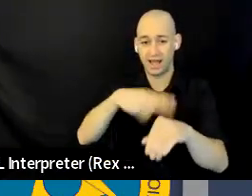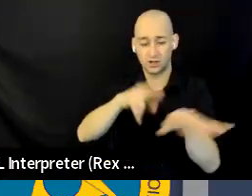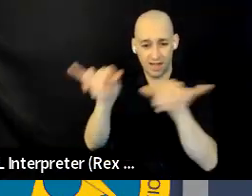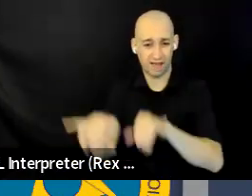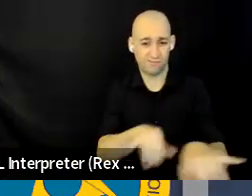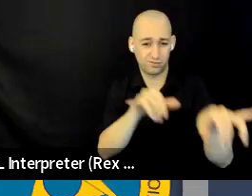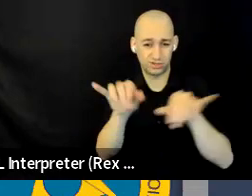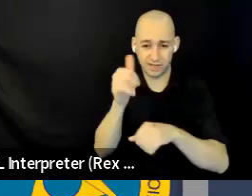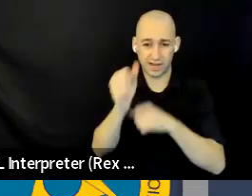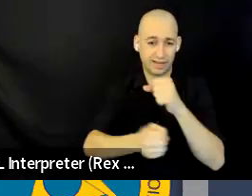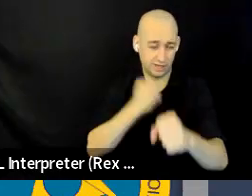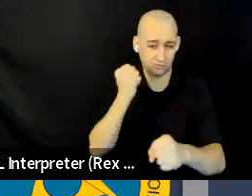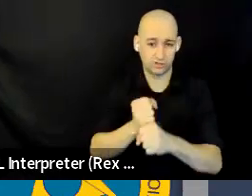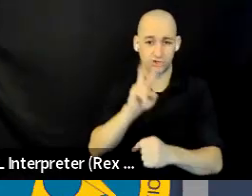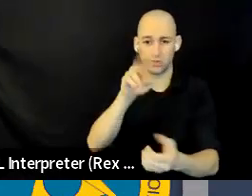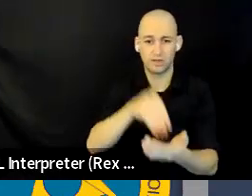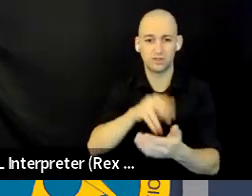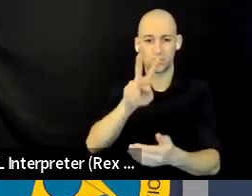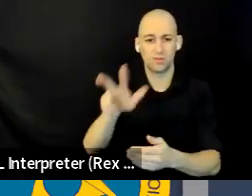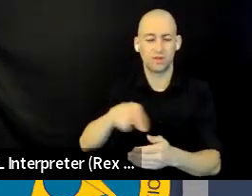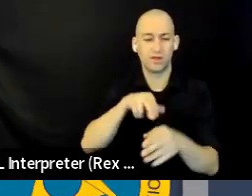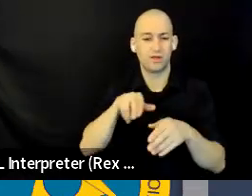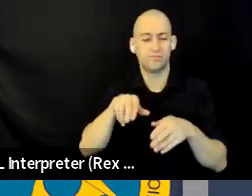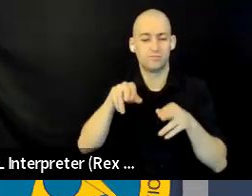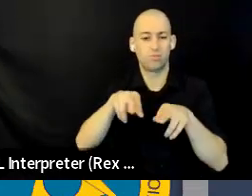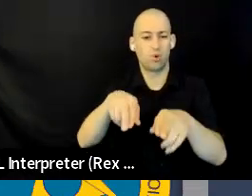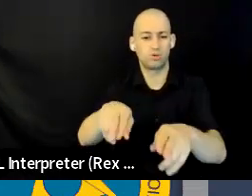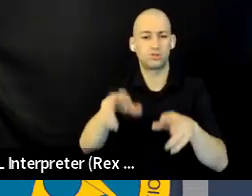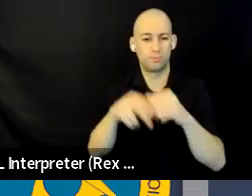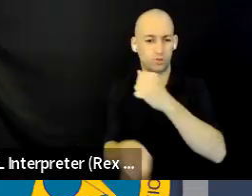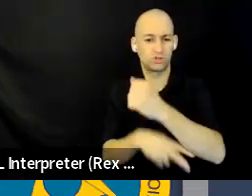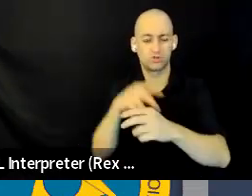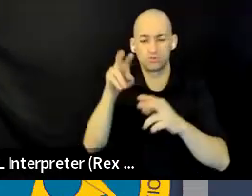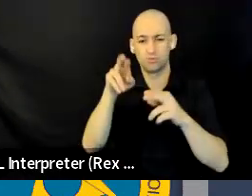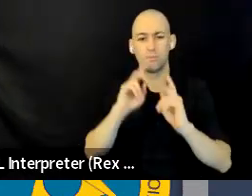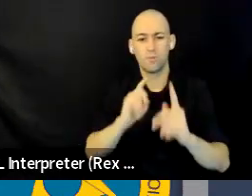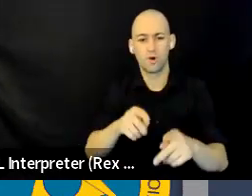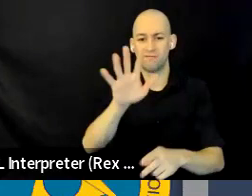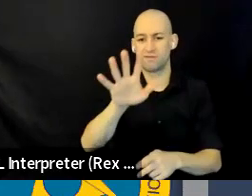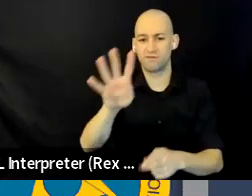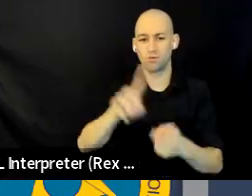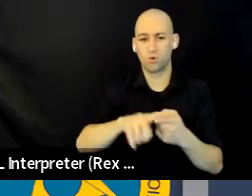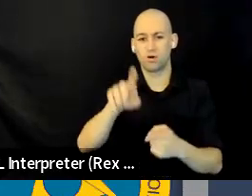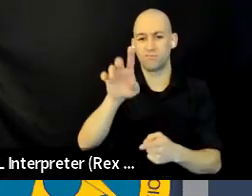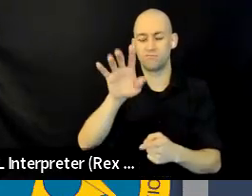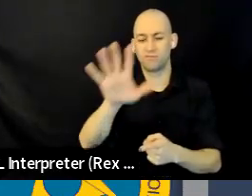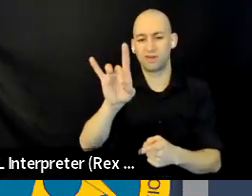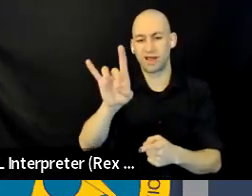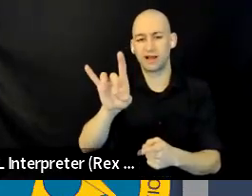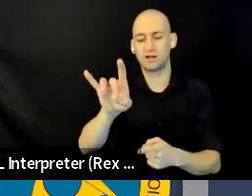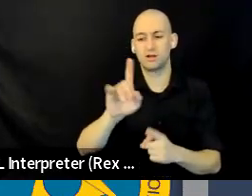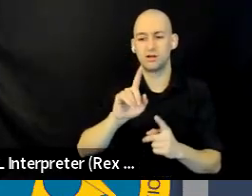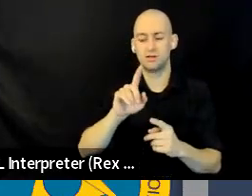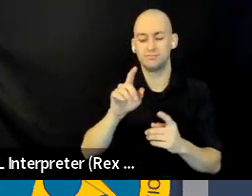to the 2023 Local Streets and Roads Report, 54 of the 58 counties in California have pavements in fair to